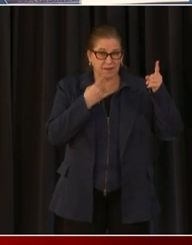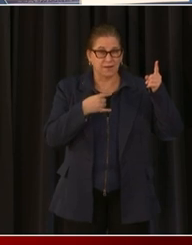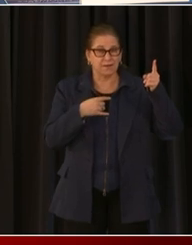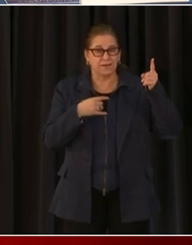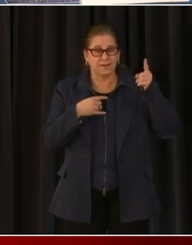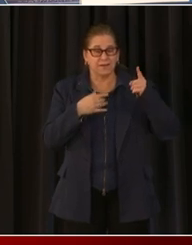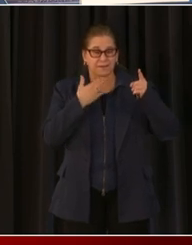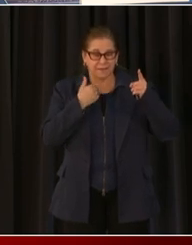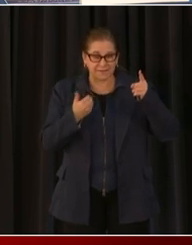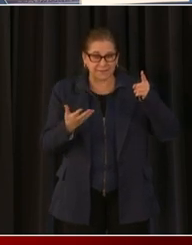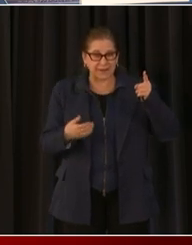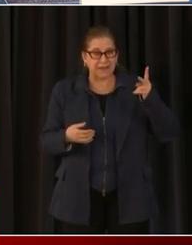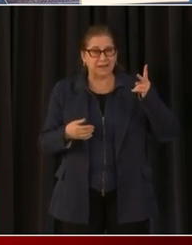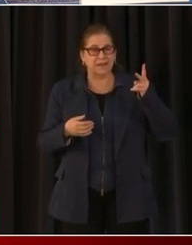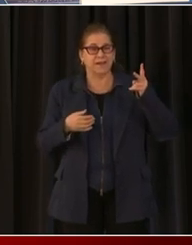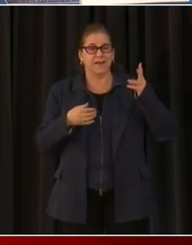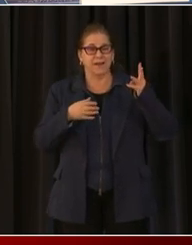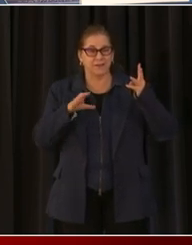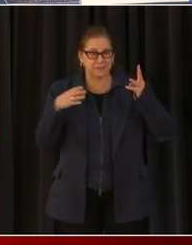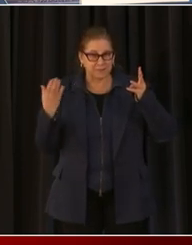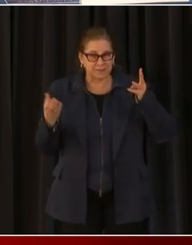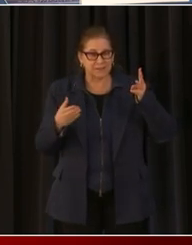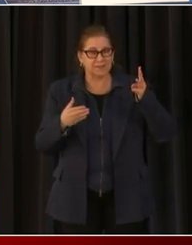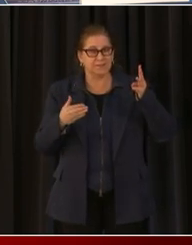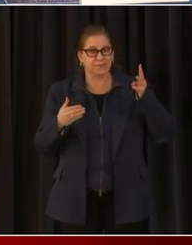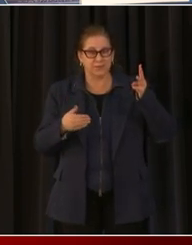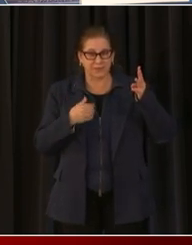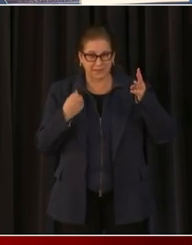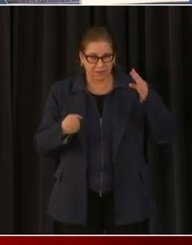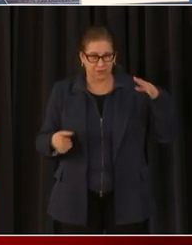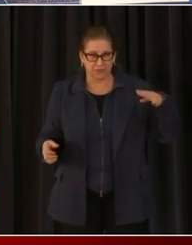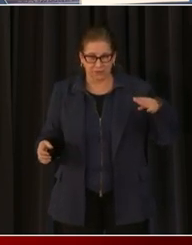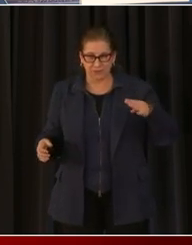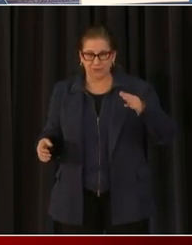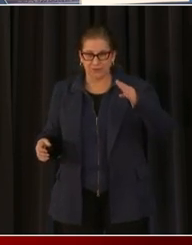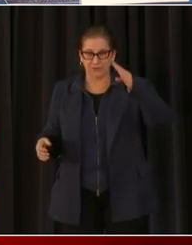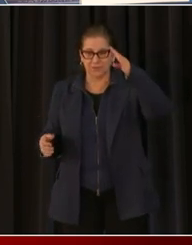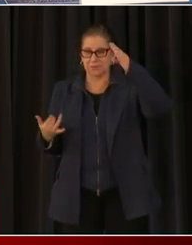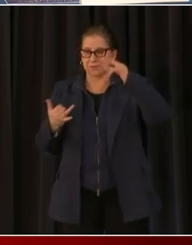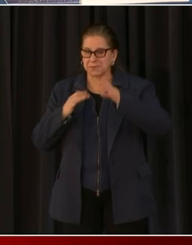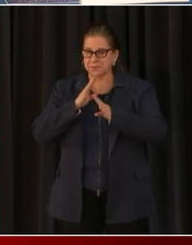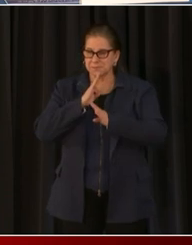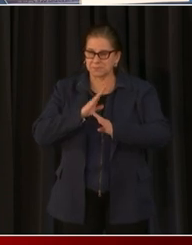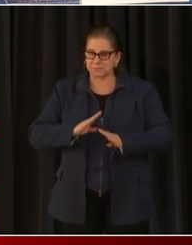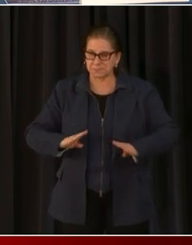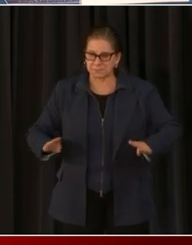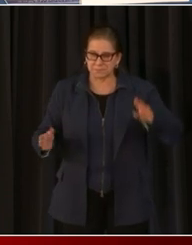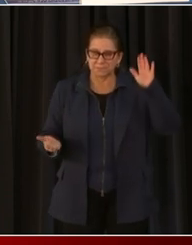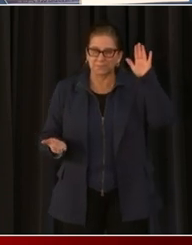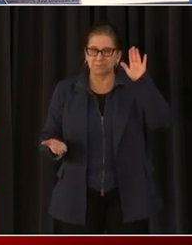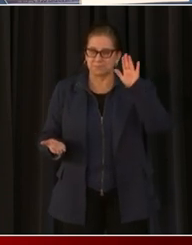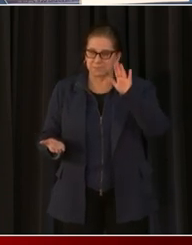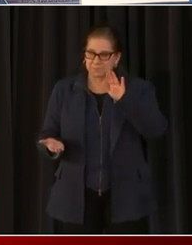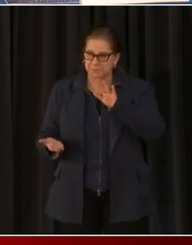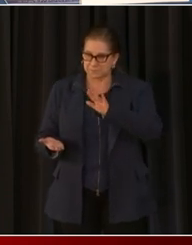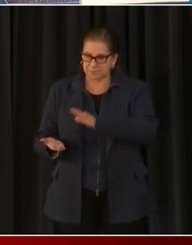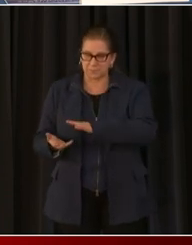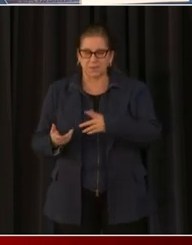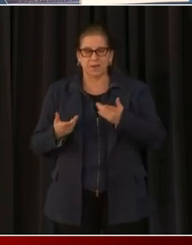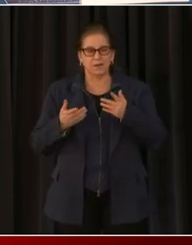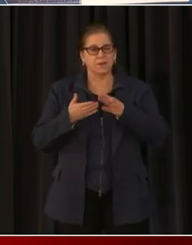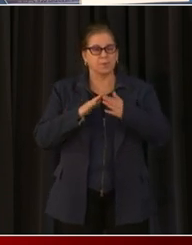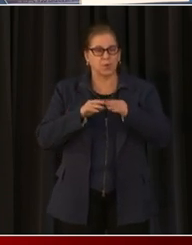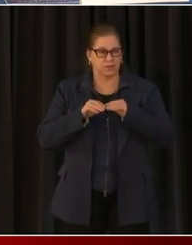that we could reduce the risk of spread. We were in moderate community spread and even had some periods of time in the district where we